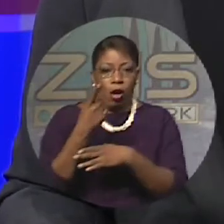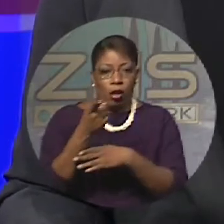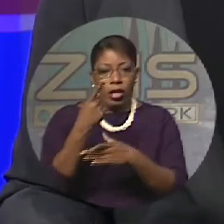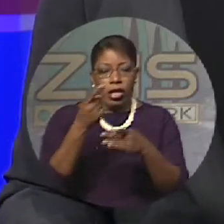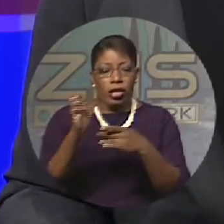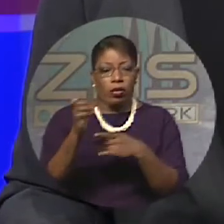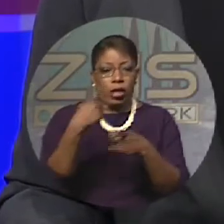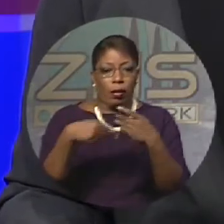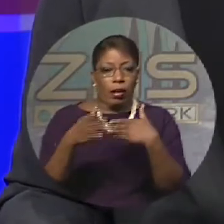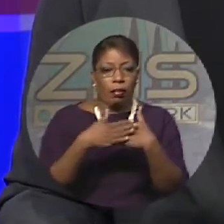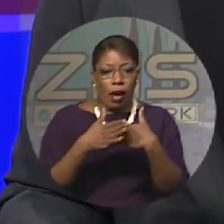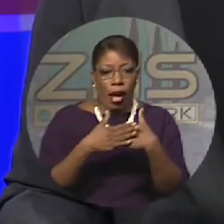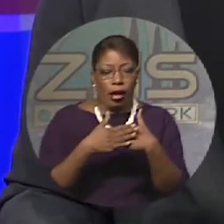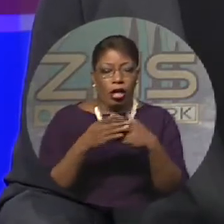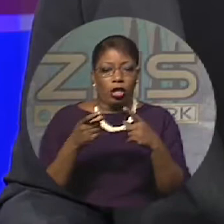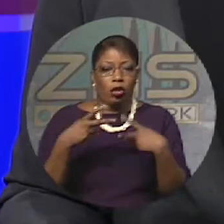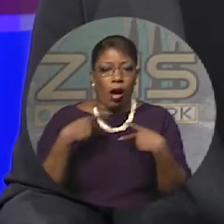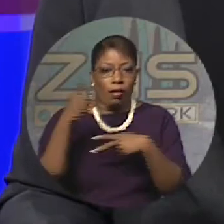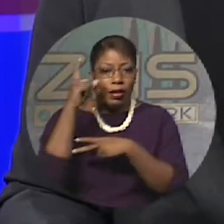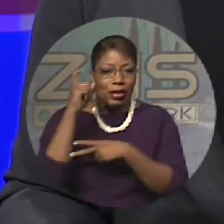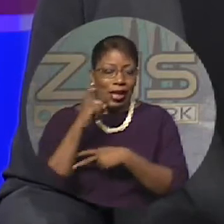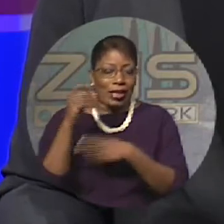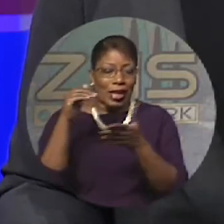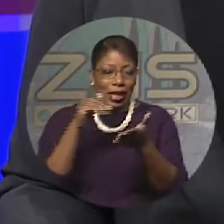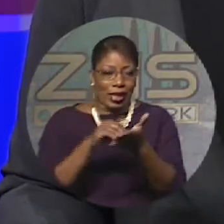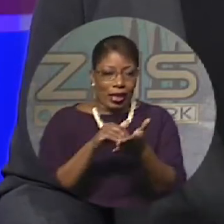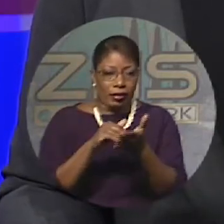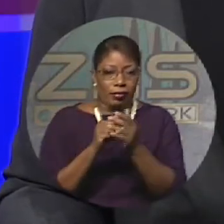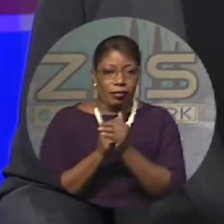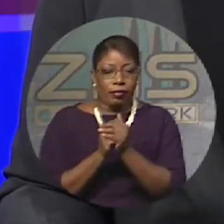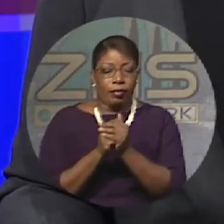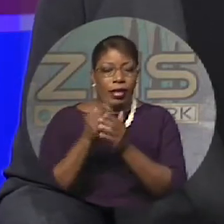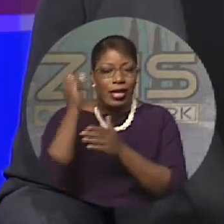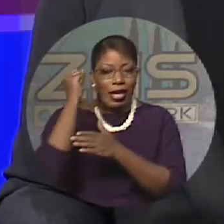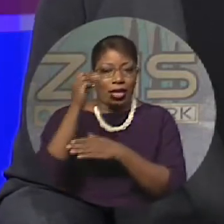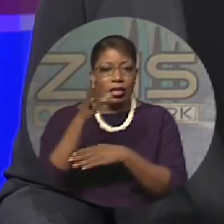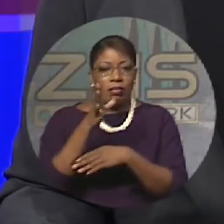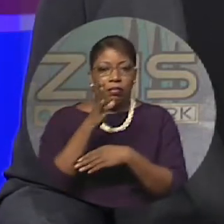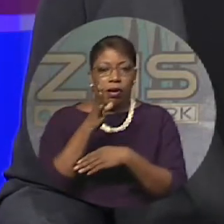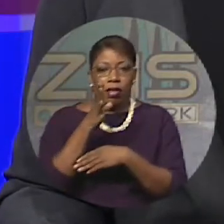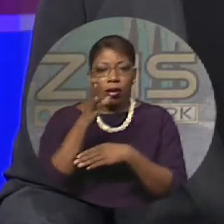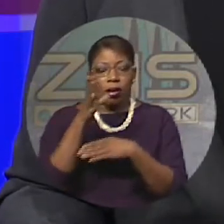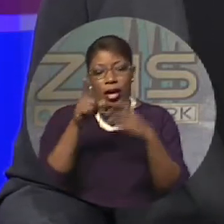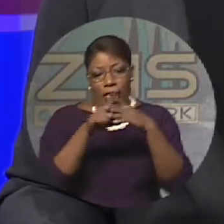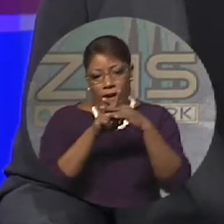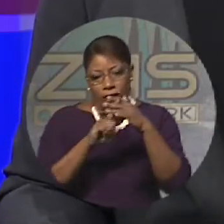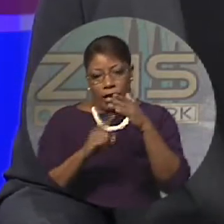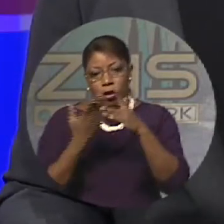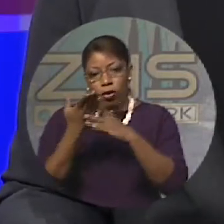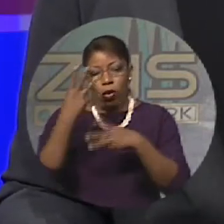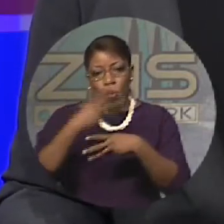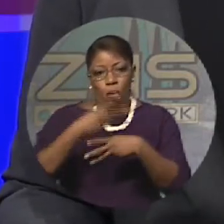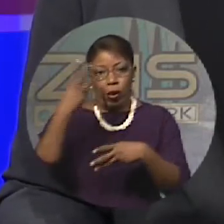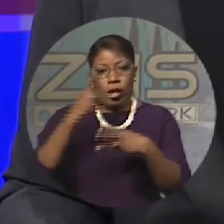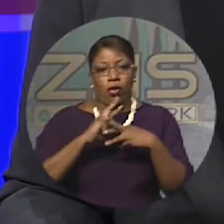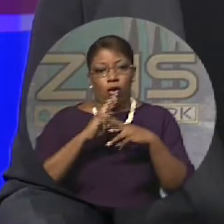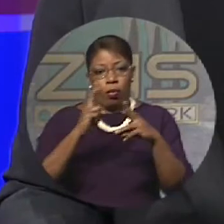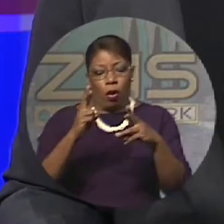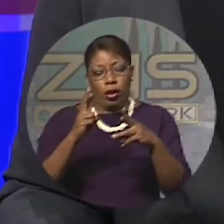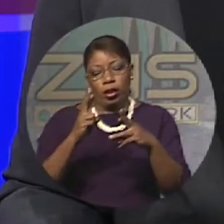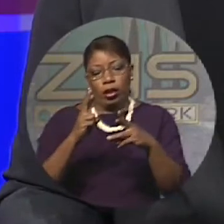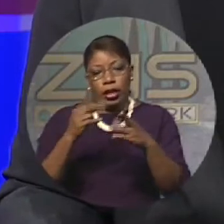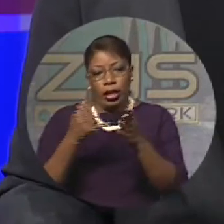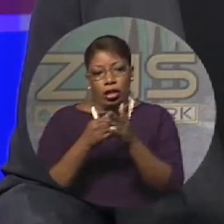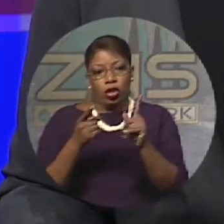he was coming back to have sexual relations with her again. However, his mother managed to escape through a window and then reported the incident